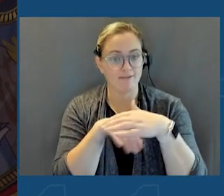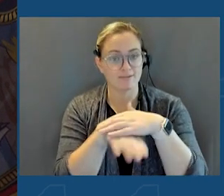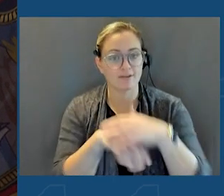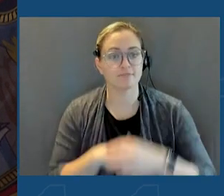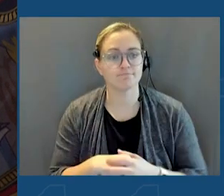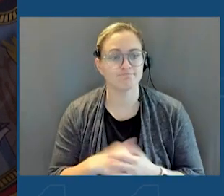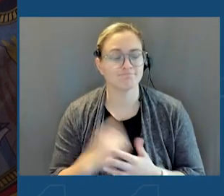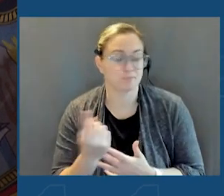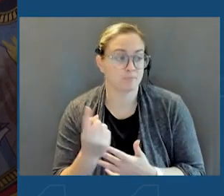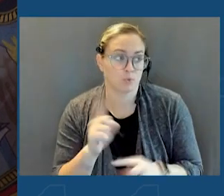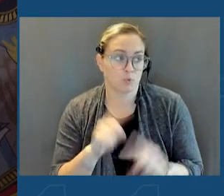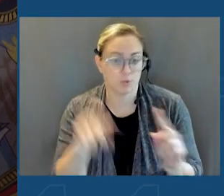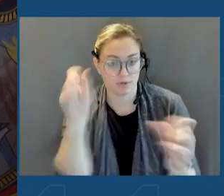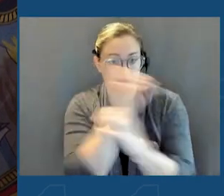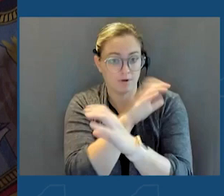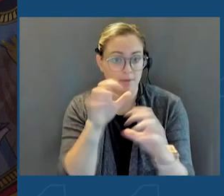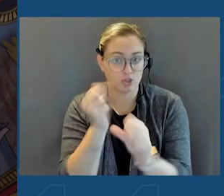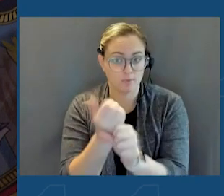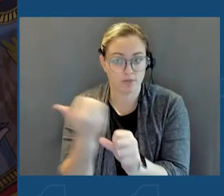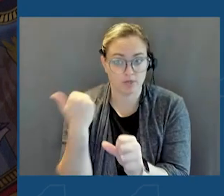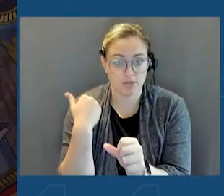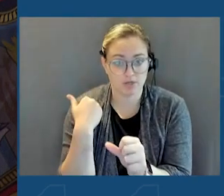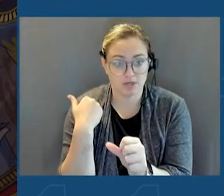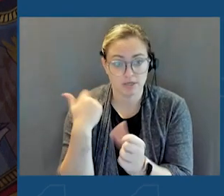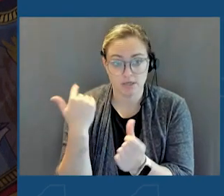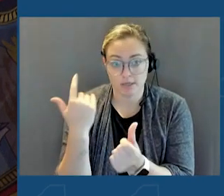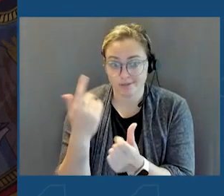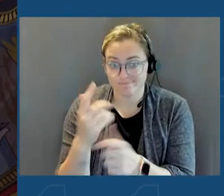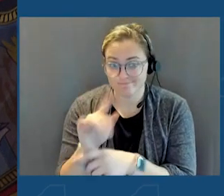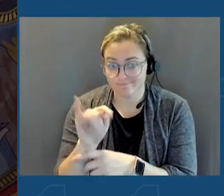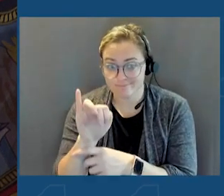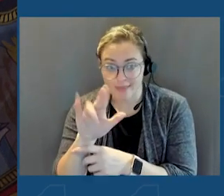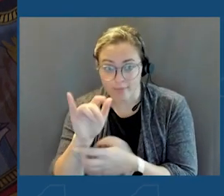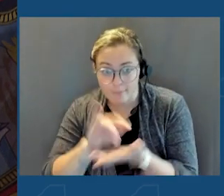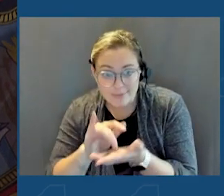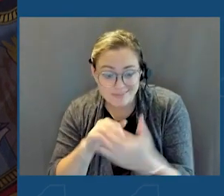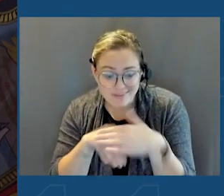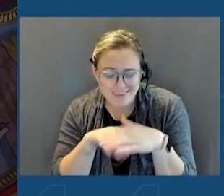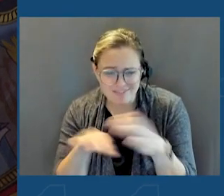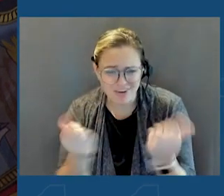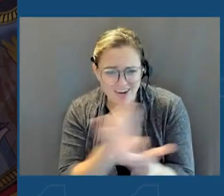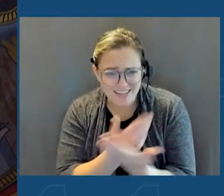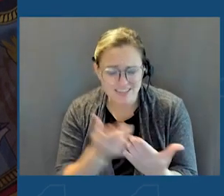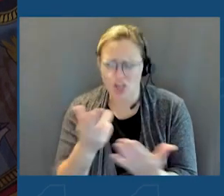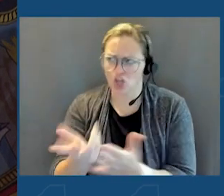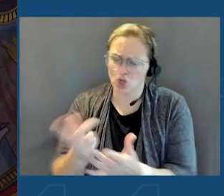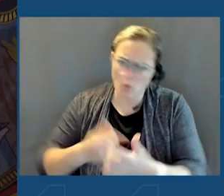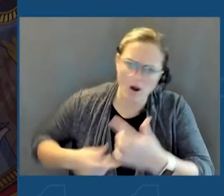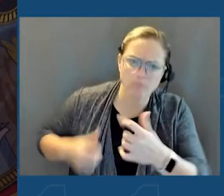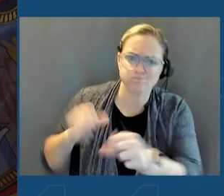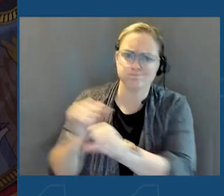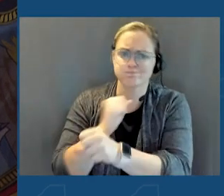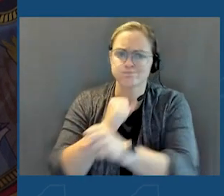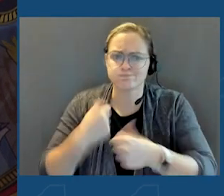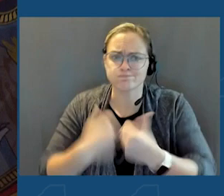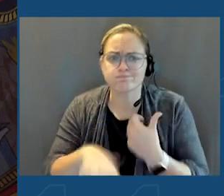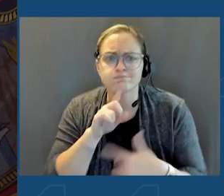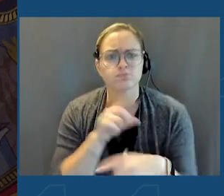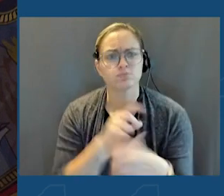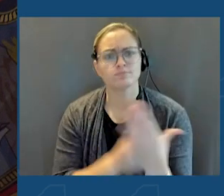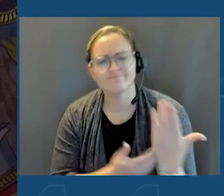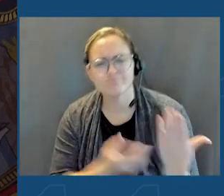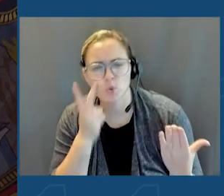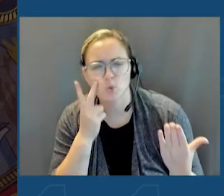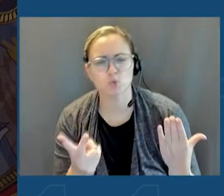could have imagined a decade ago, telemedicine access for anything. And you were a champion. You were someone who was a visionary, who saw the